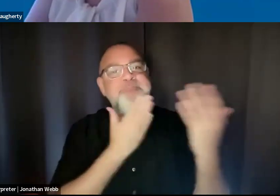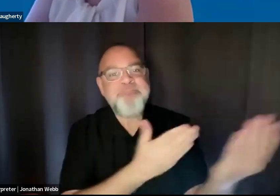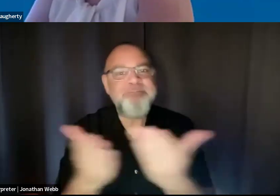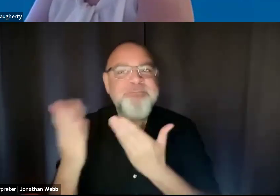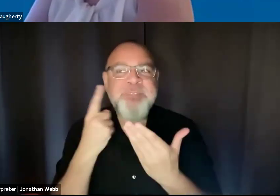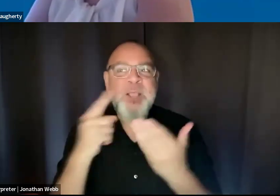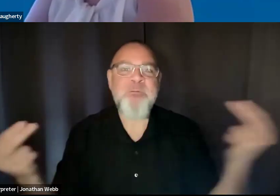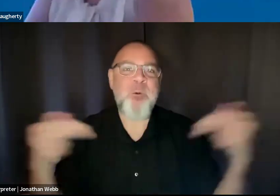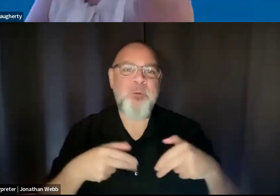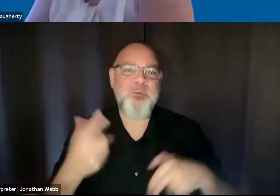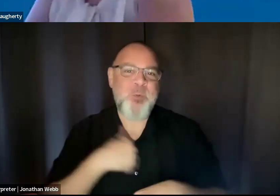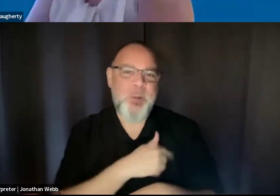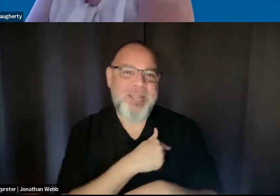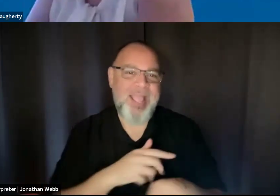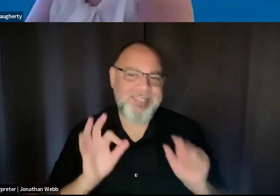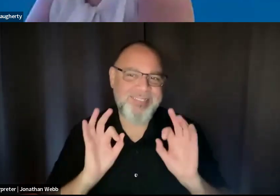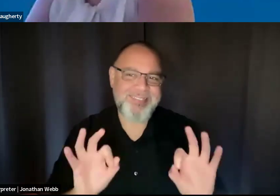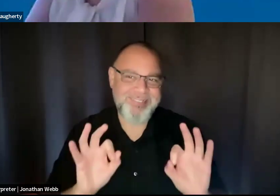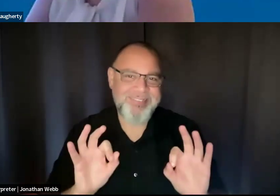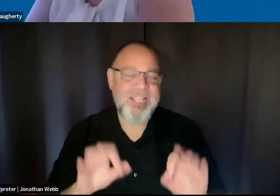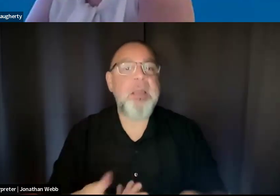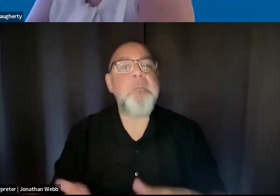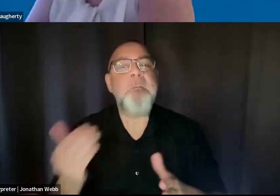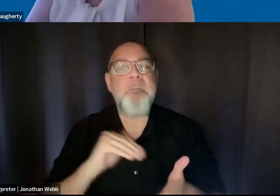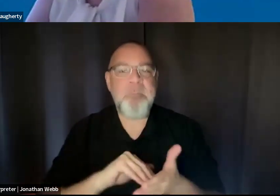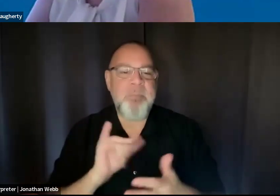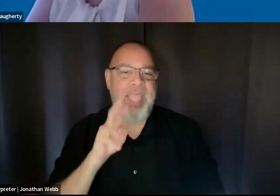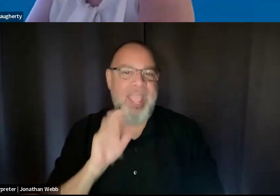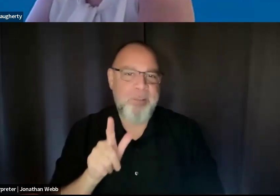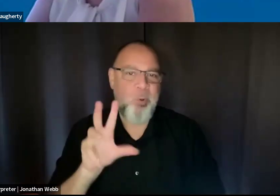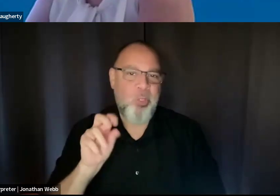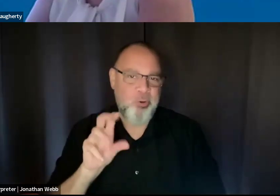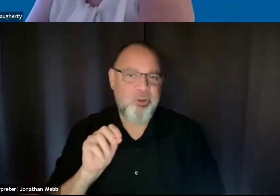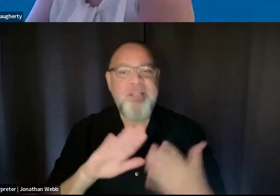joining us again at April 30th, Community of Practice.